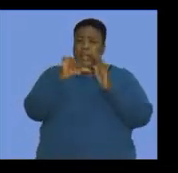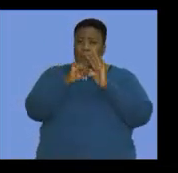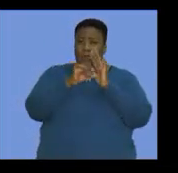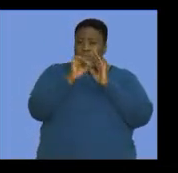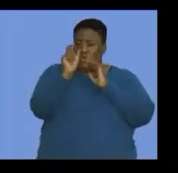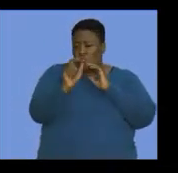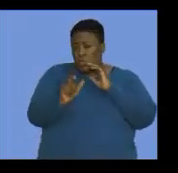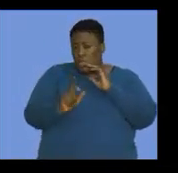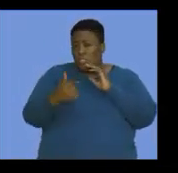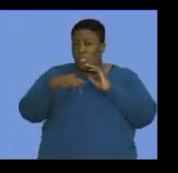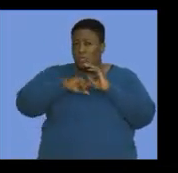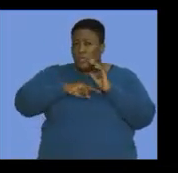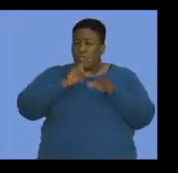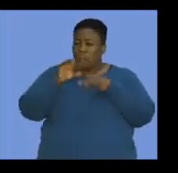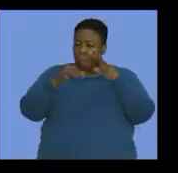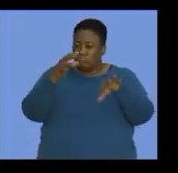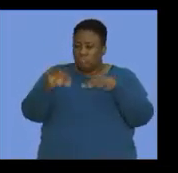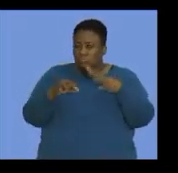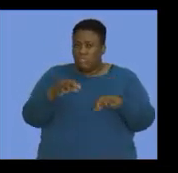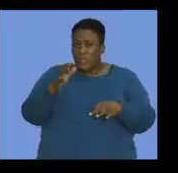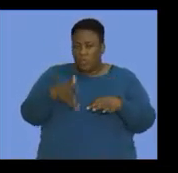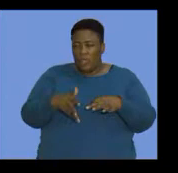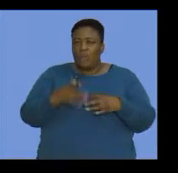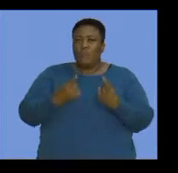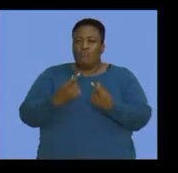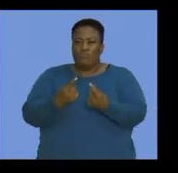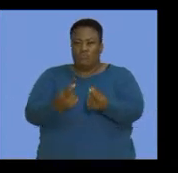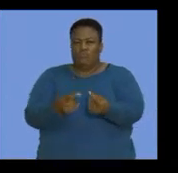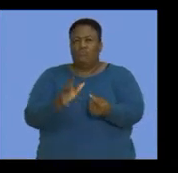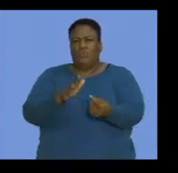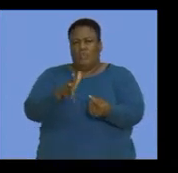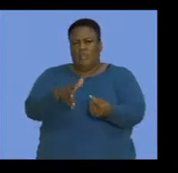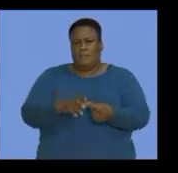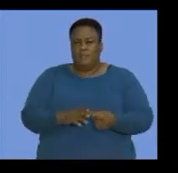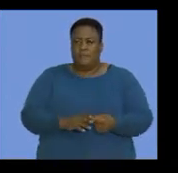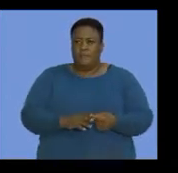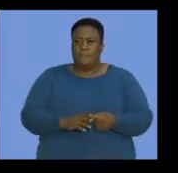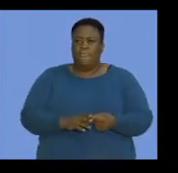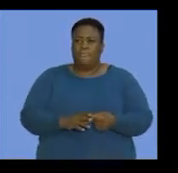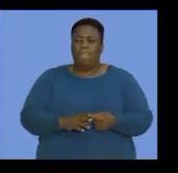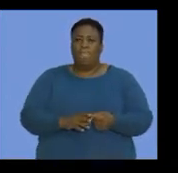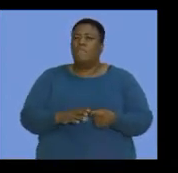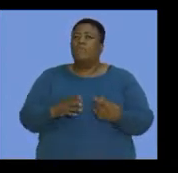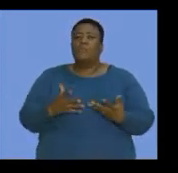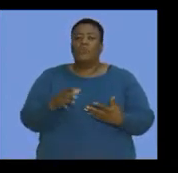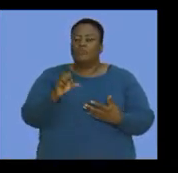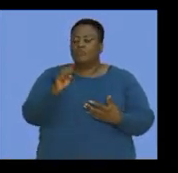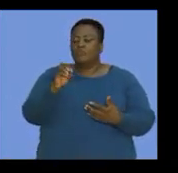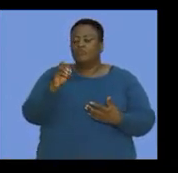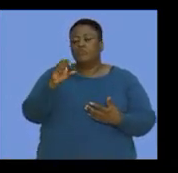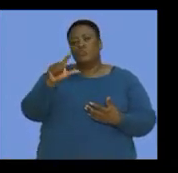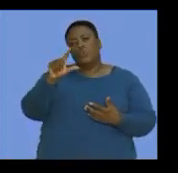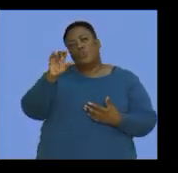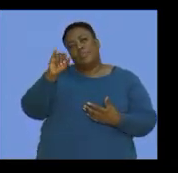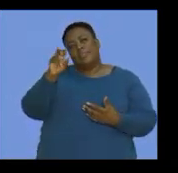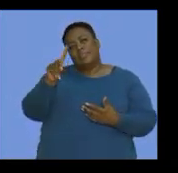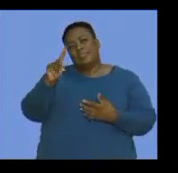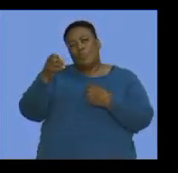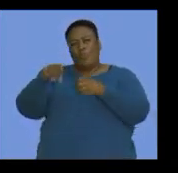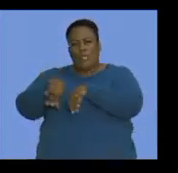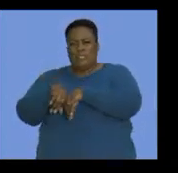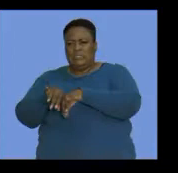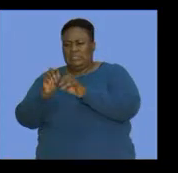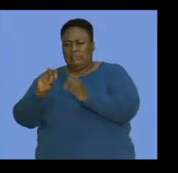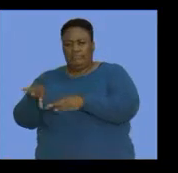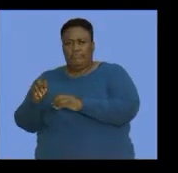words that we need to unpack, and we'll do that as we get through the lesson. So what is solid waste? What is the difference